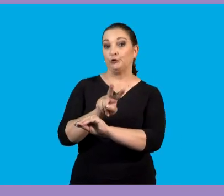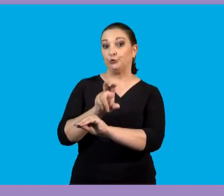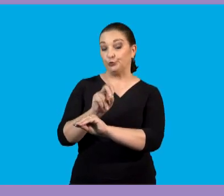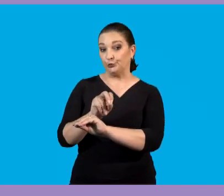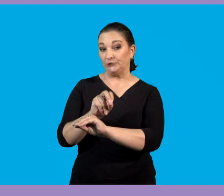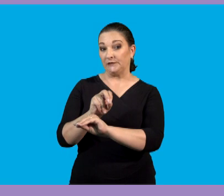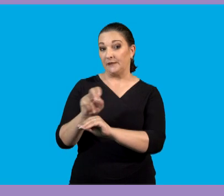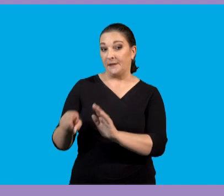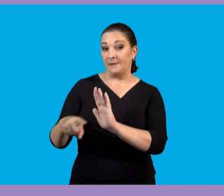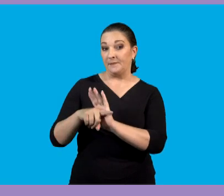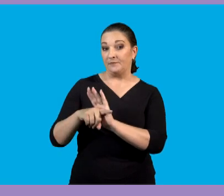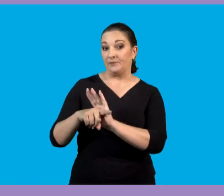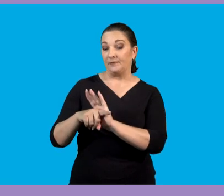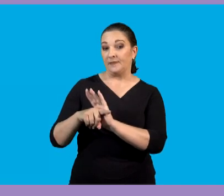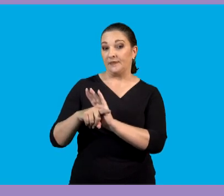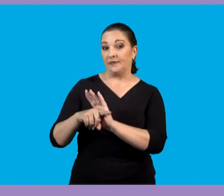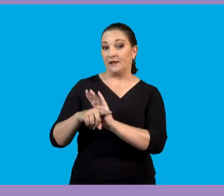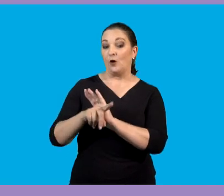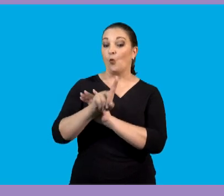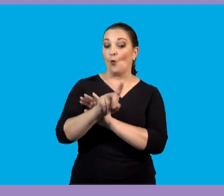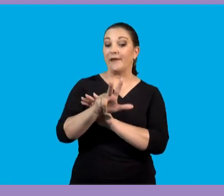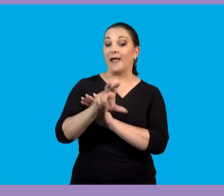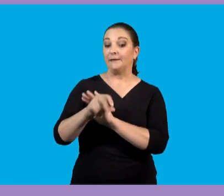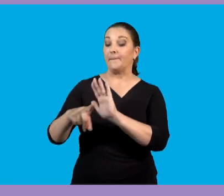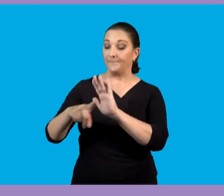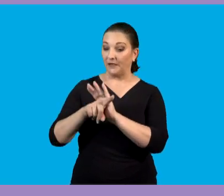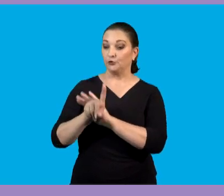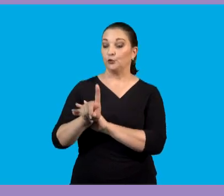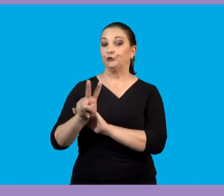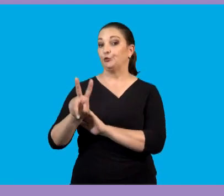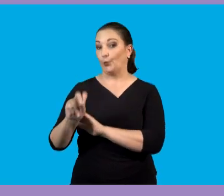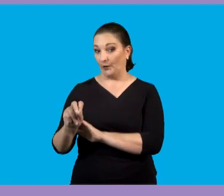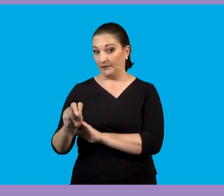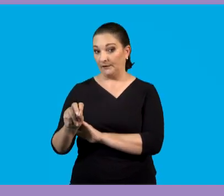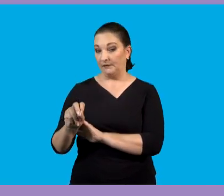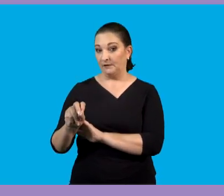128 degrees, we are going to have 180 minus